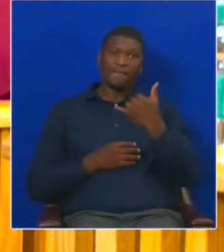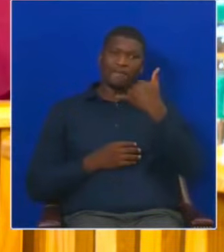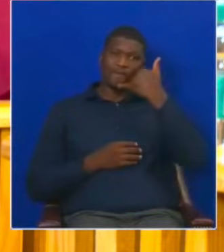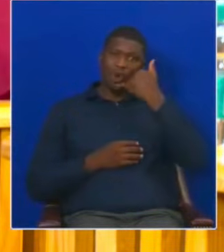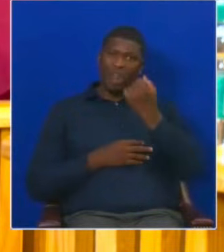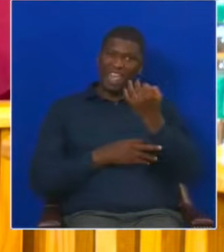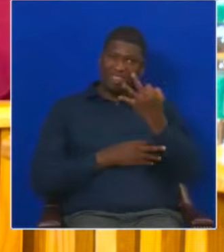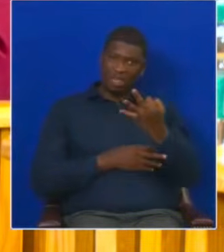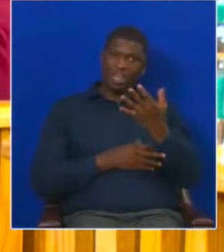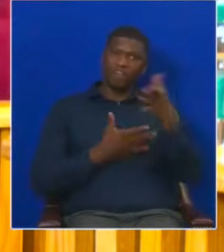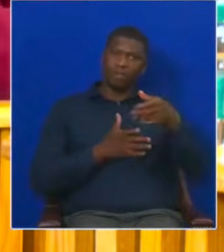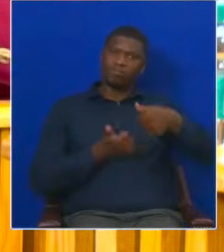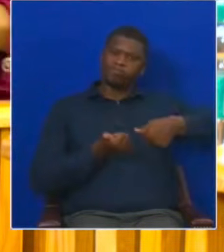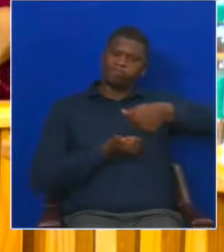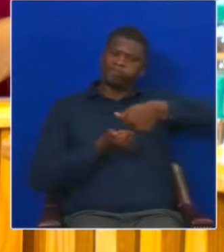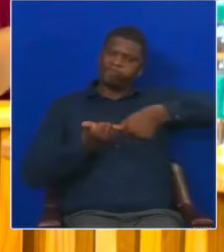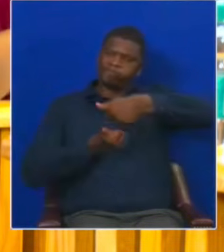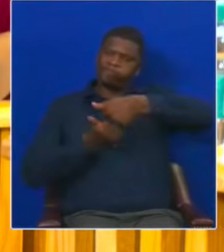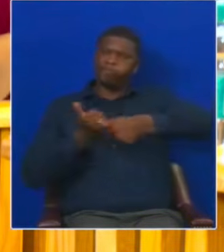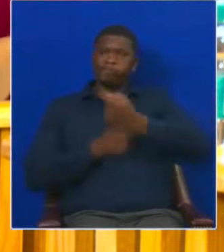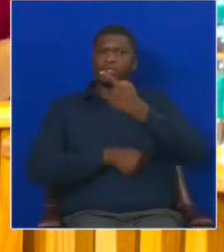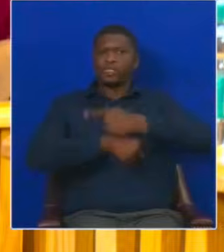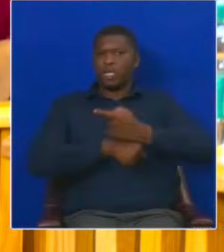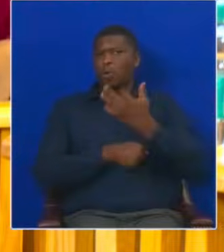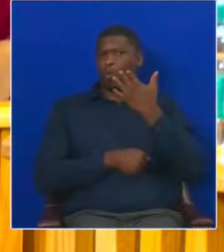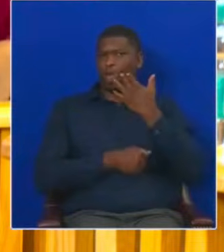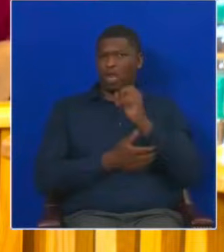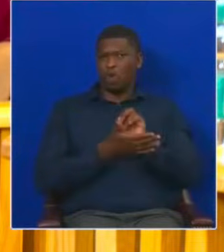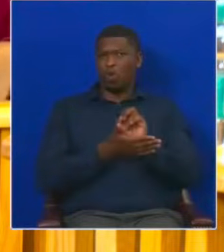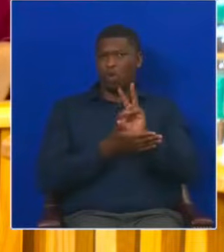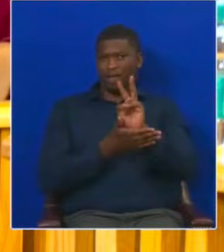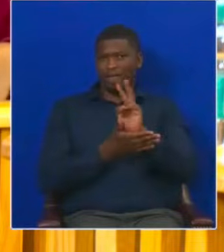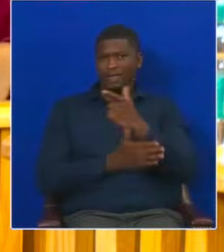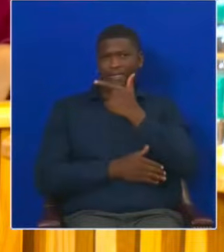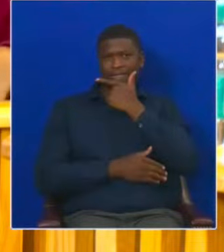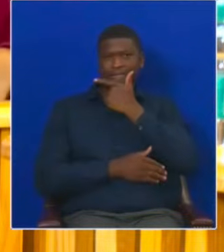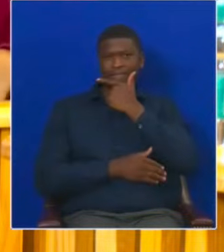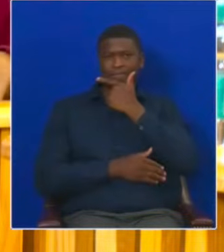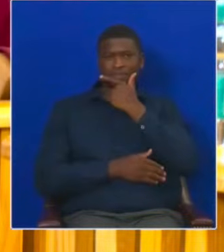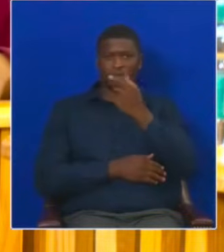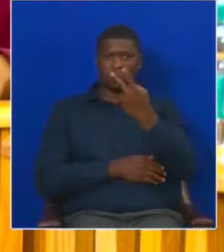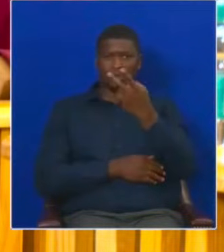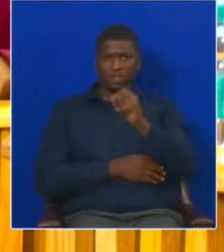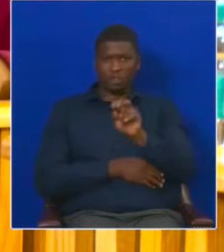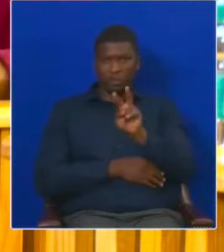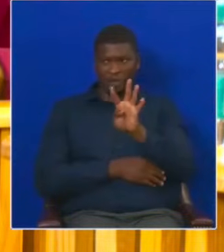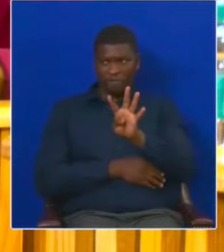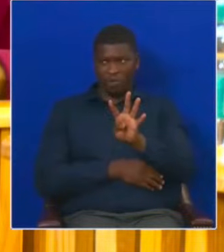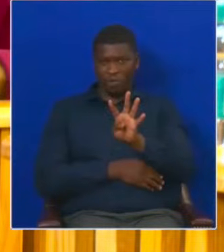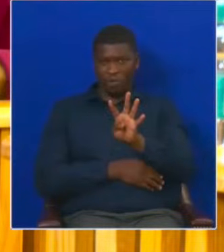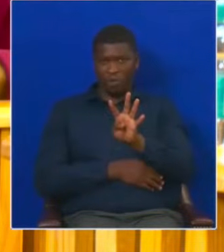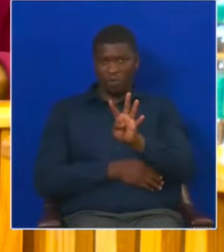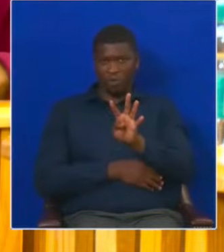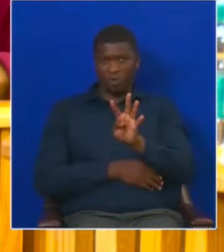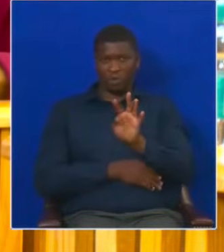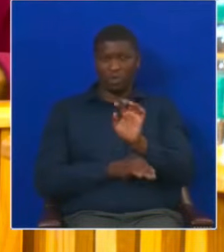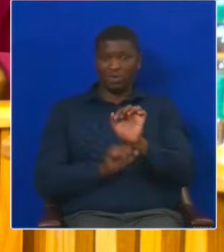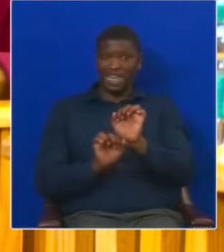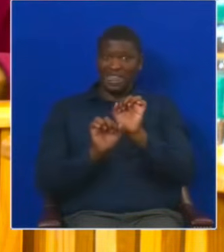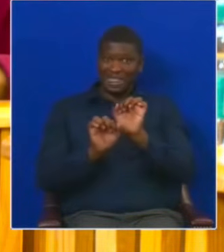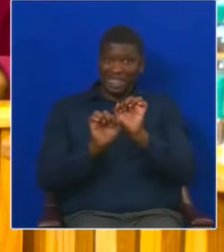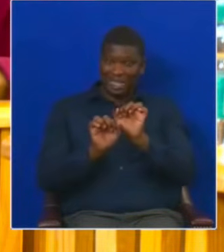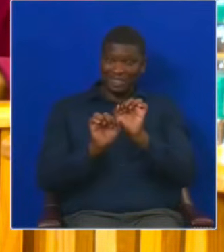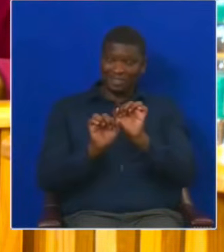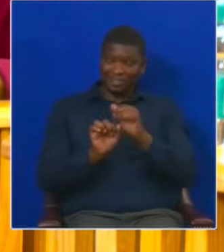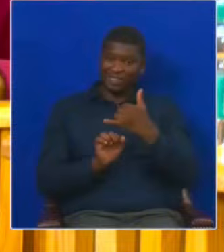the 12th of December 2024. Those, according to your evidence, are the cell phones that could